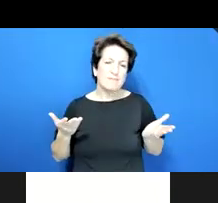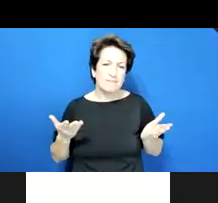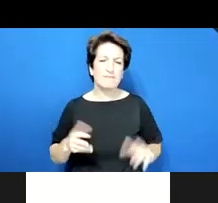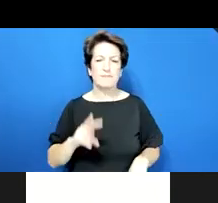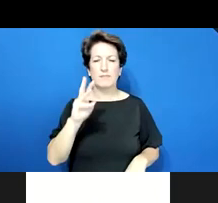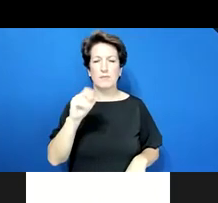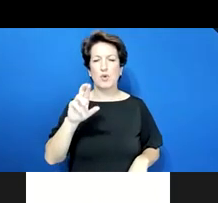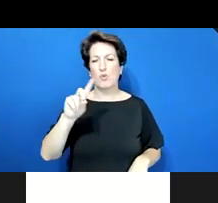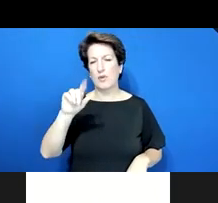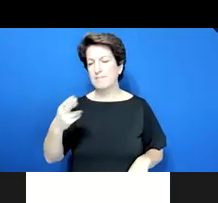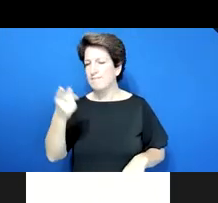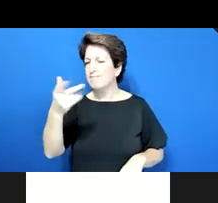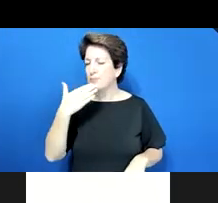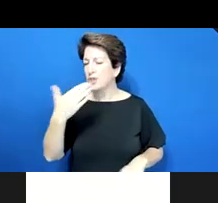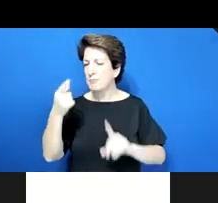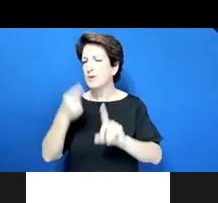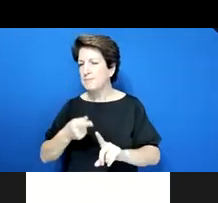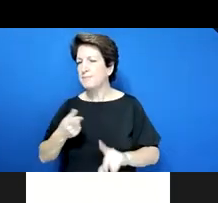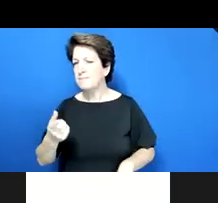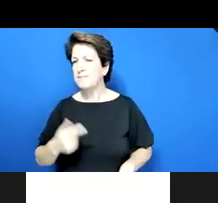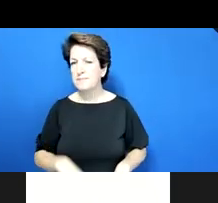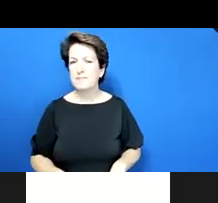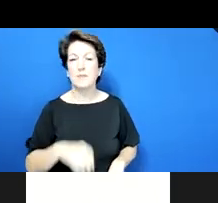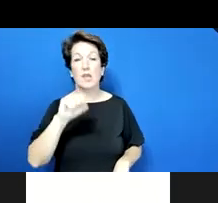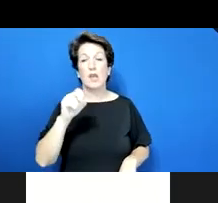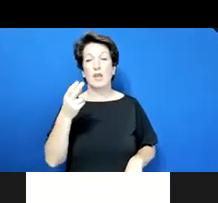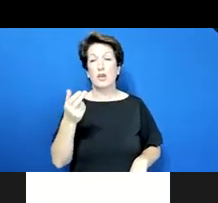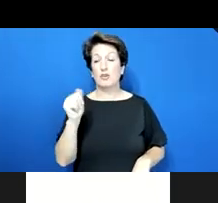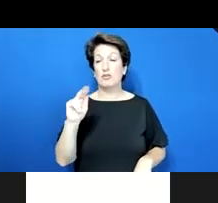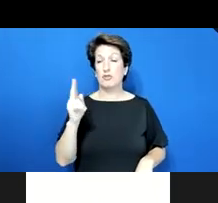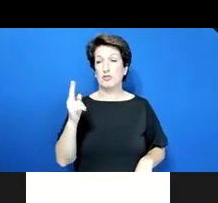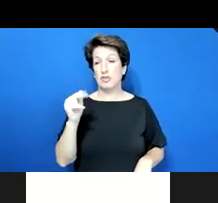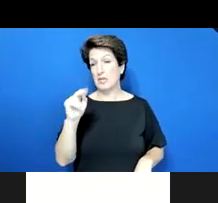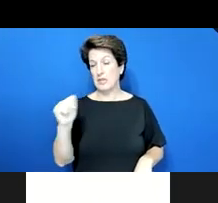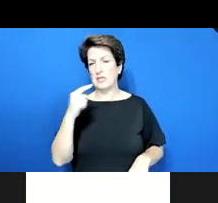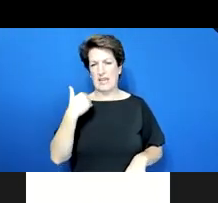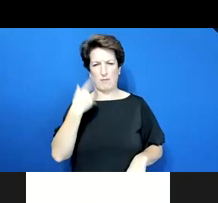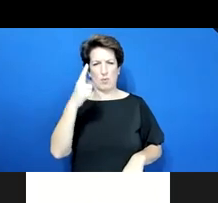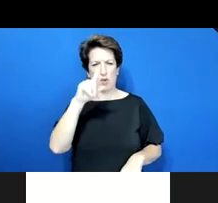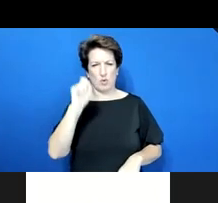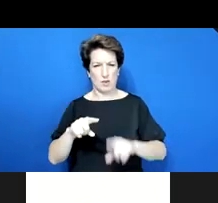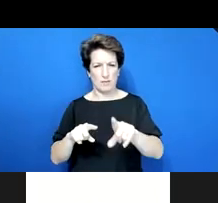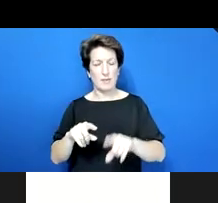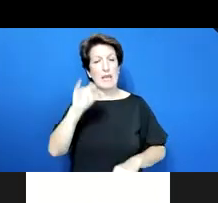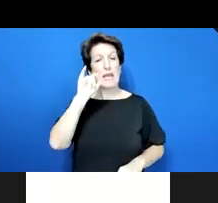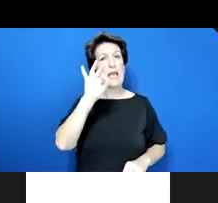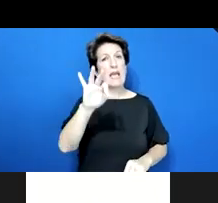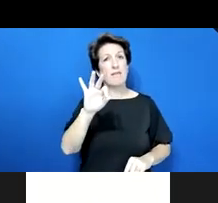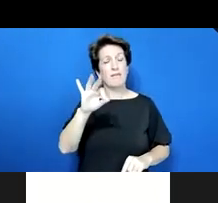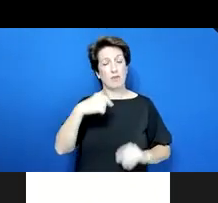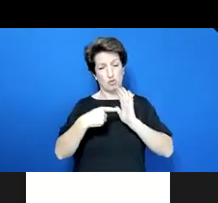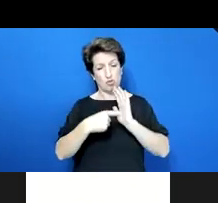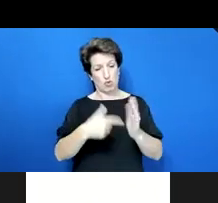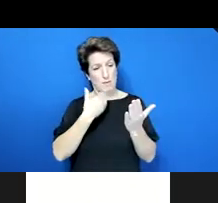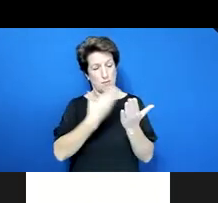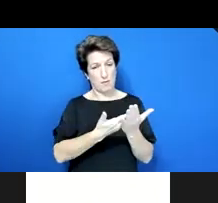Thanks. So Geoff, there is a question in the chat. Just to confirm, when someone is showing proof of vaccine, they also have